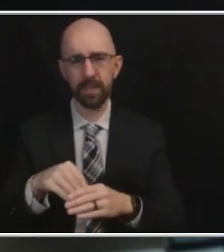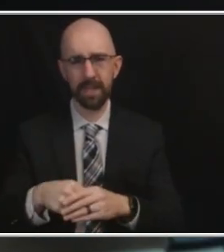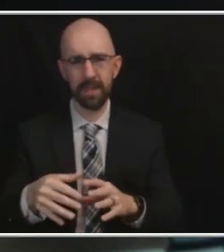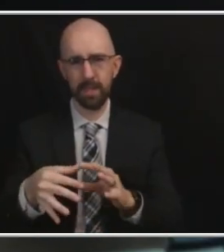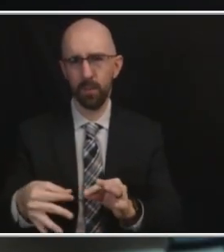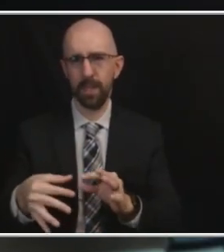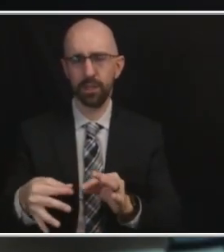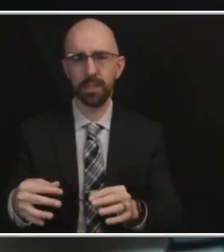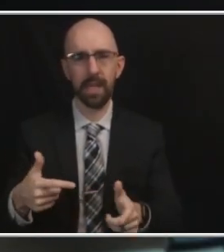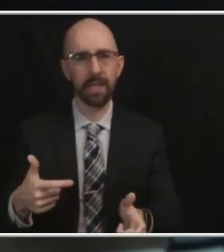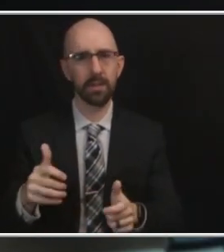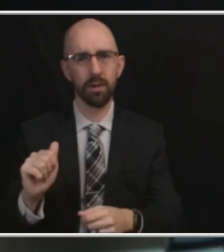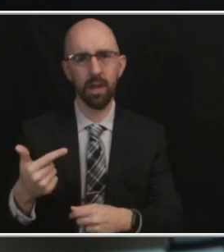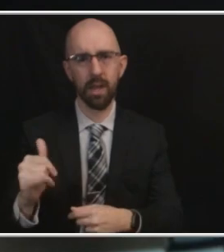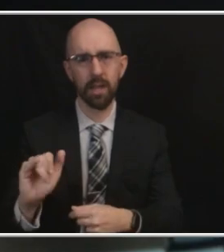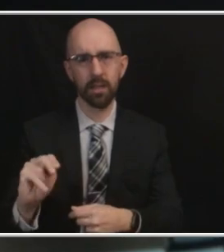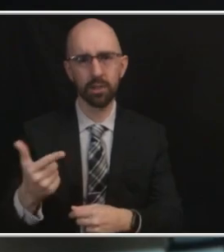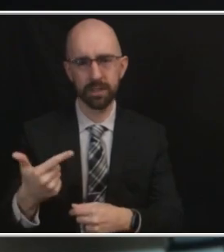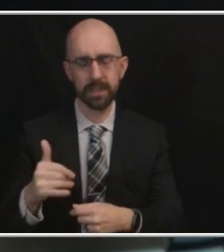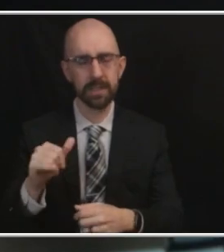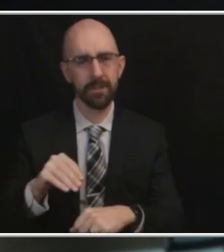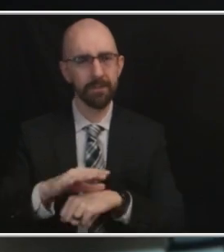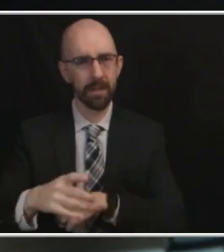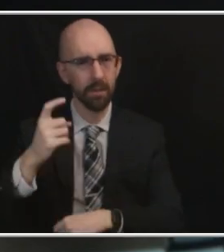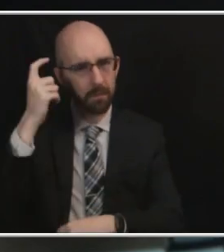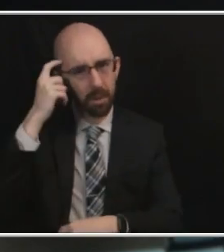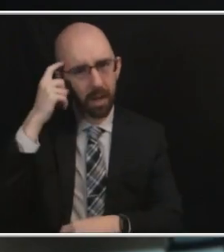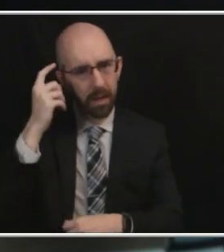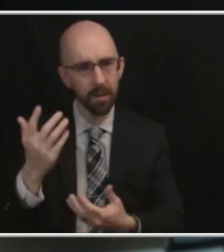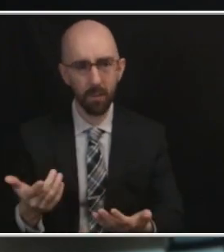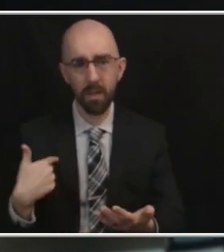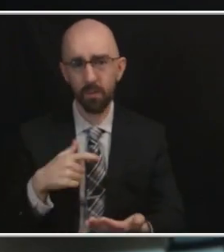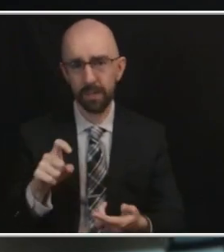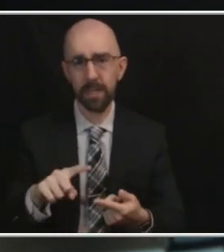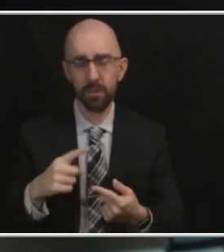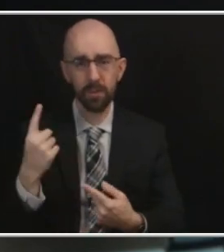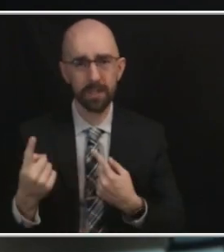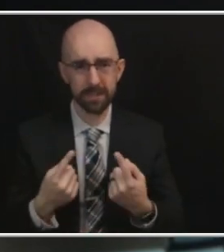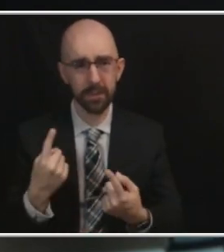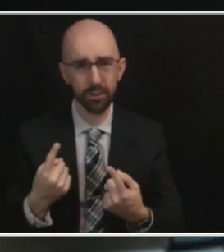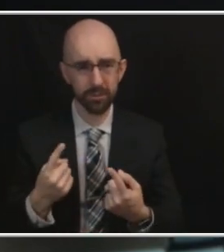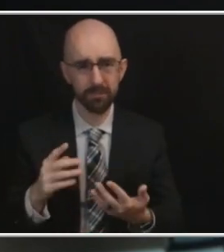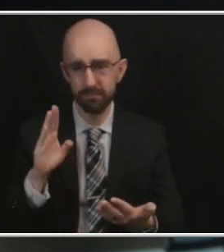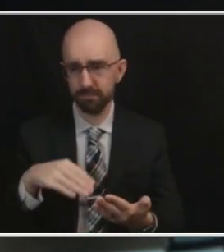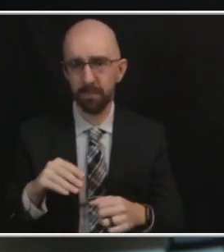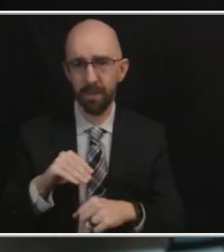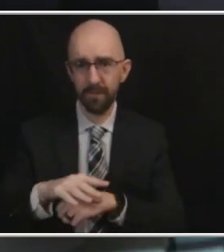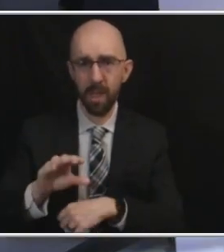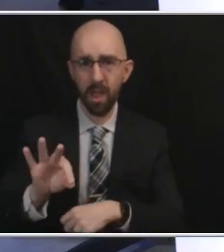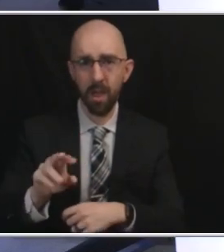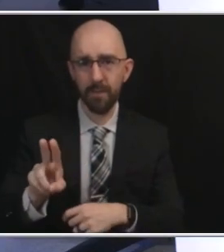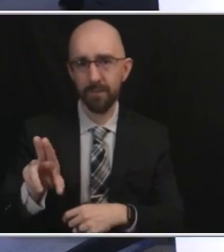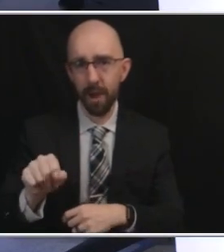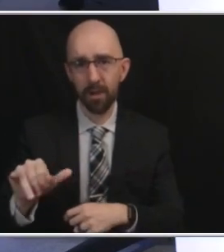accelerated aging and its effect on the brain. Well, we need to consider the effects of a virus like COVID.